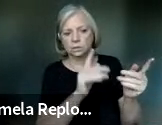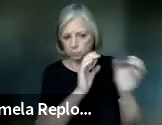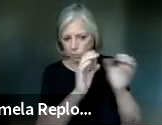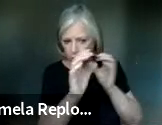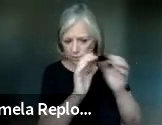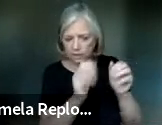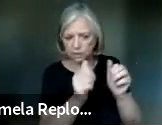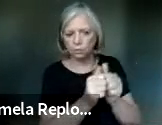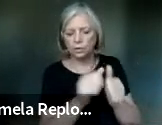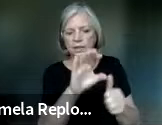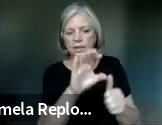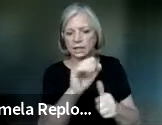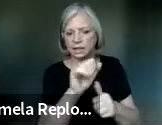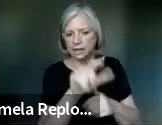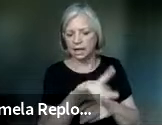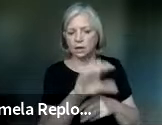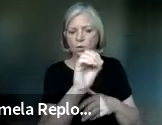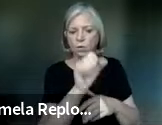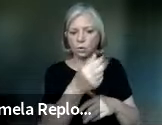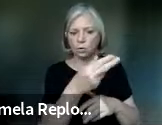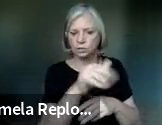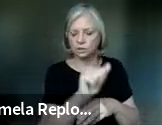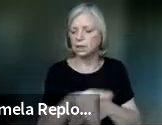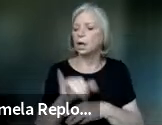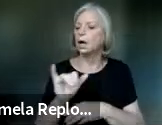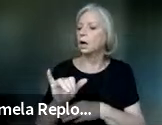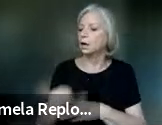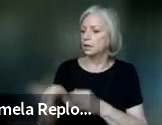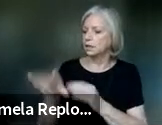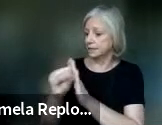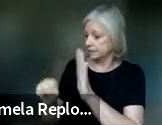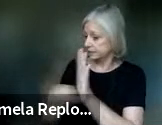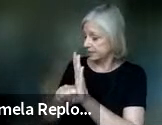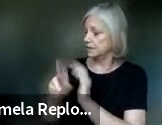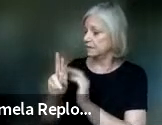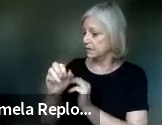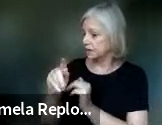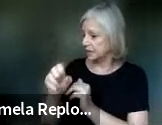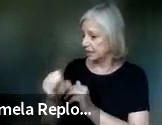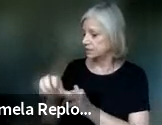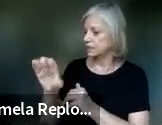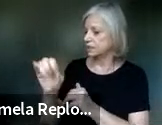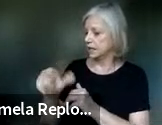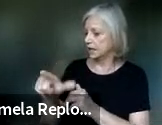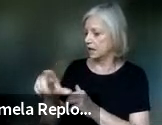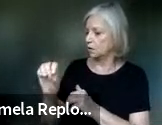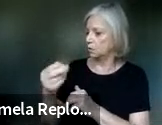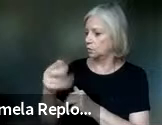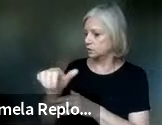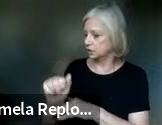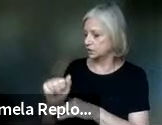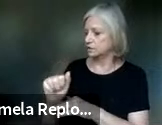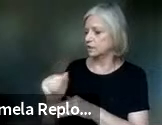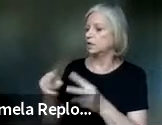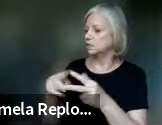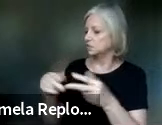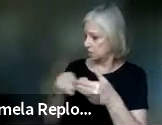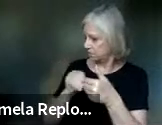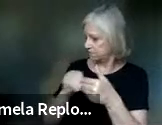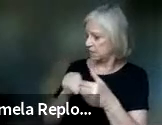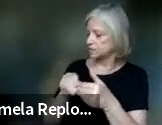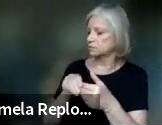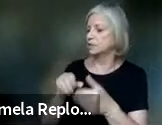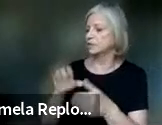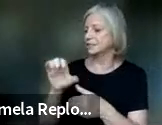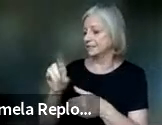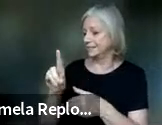in the chat the state's ventilation guidance from February. That'll probably get updated at some point, but it's pretty good, pretty flexible. The